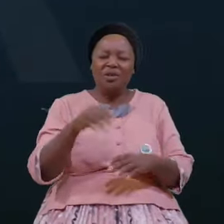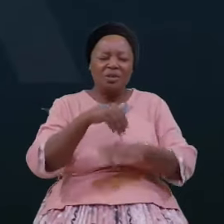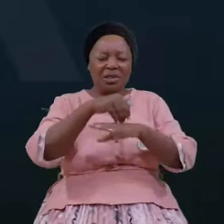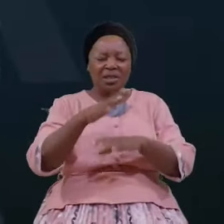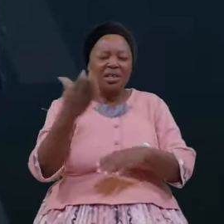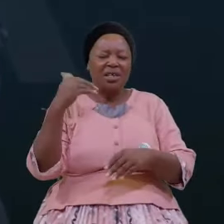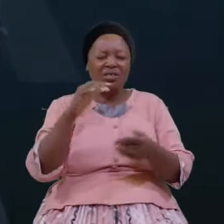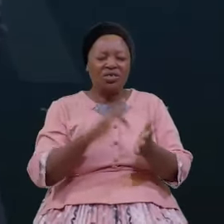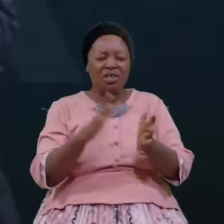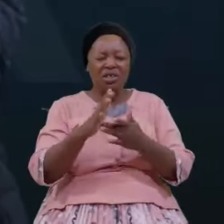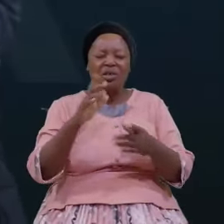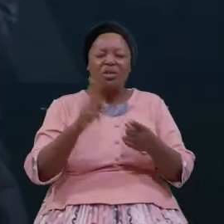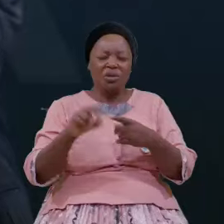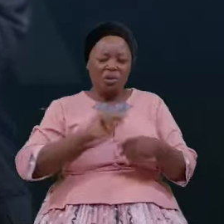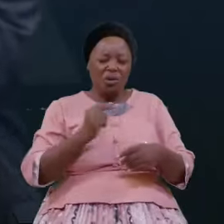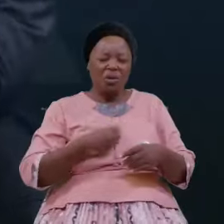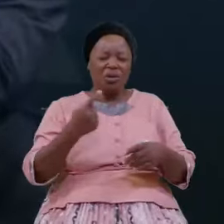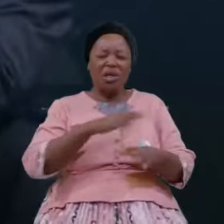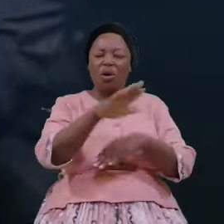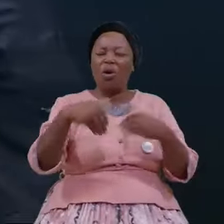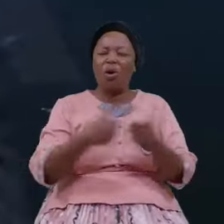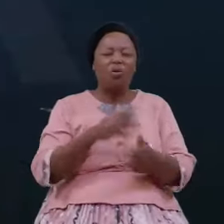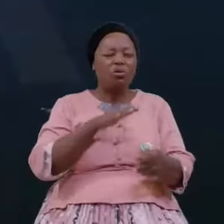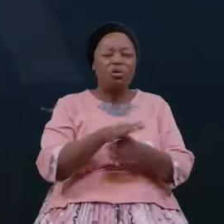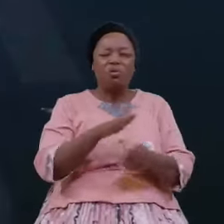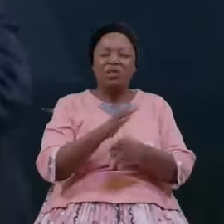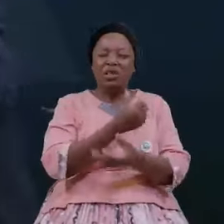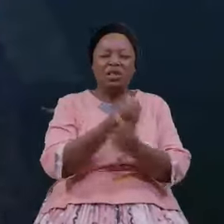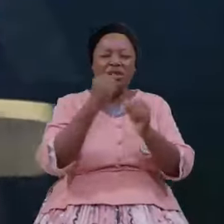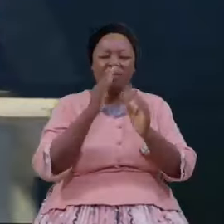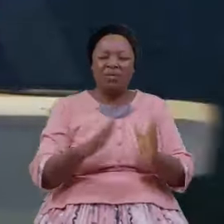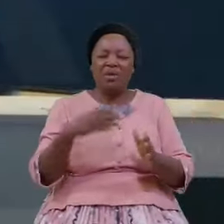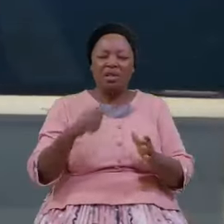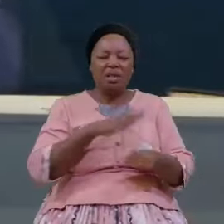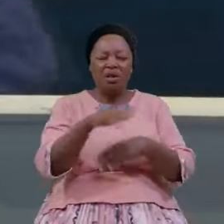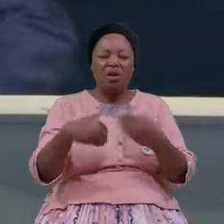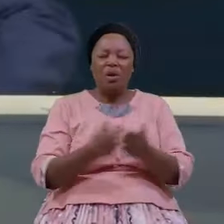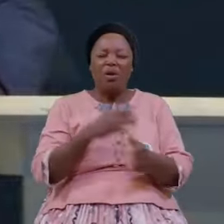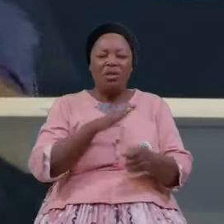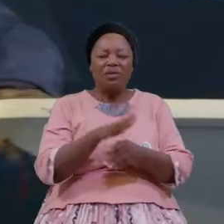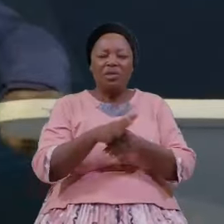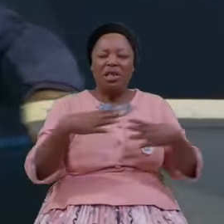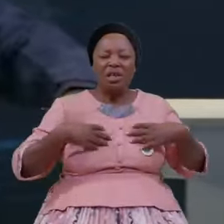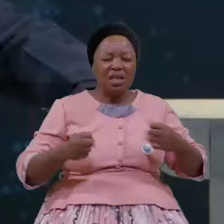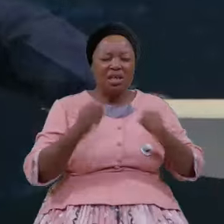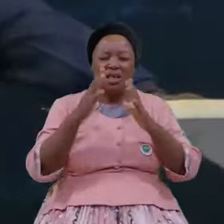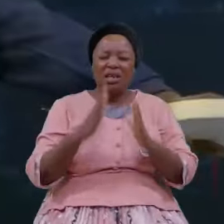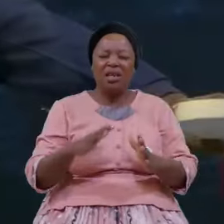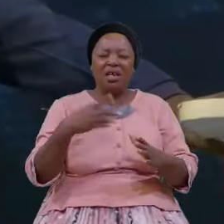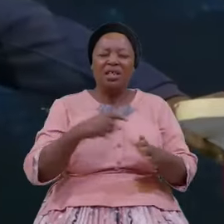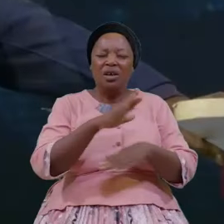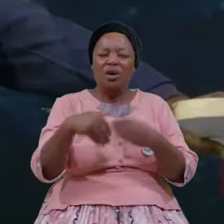the all-sufficient Savior, the all-sufficient Healer, the